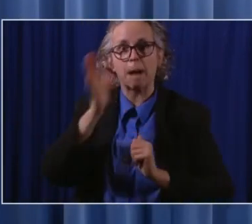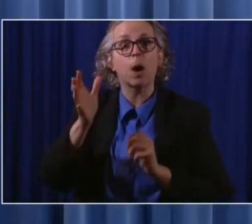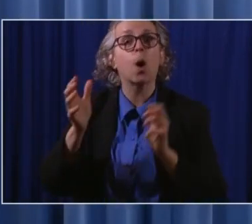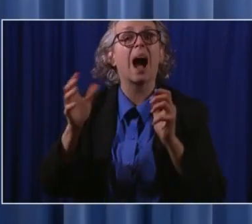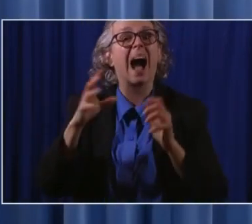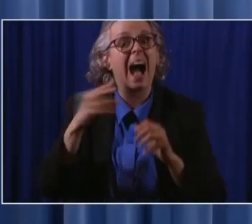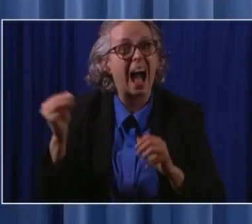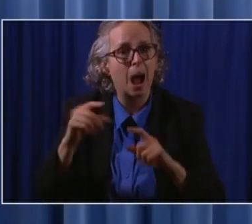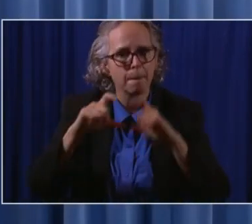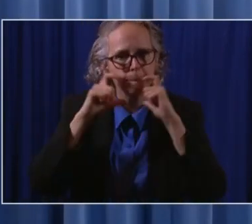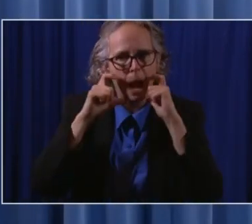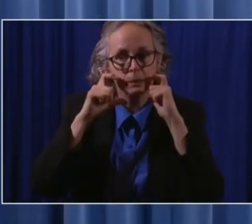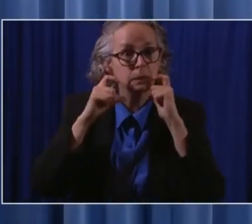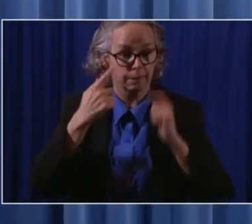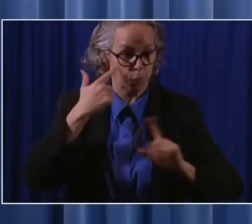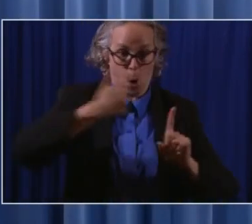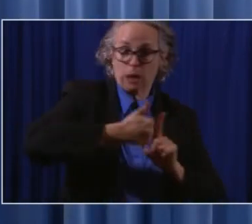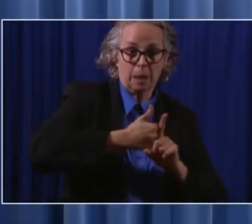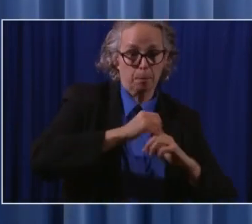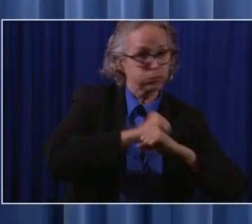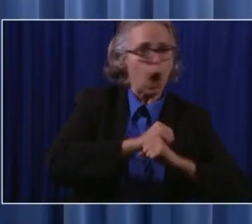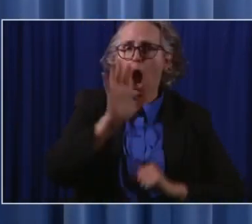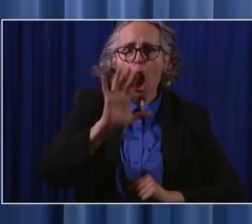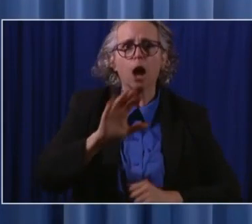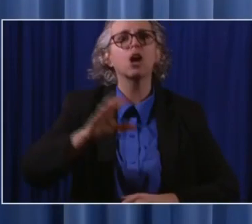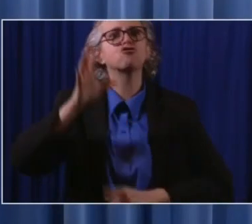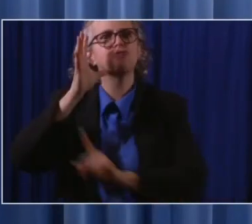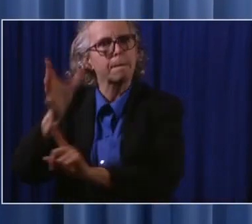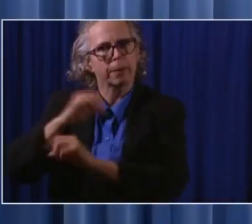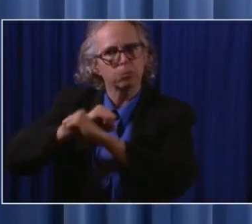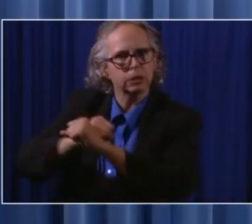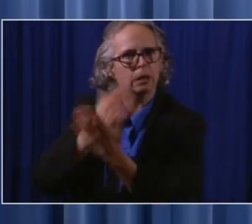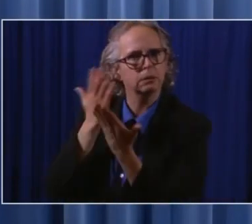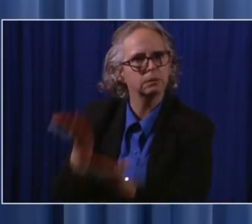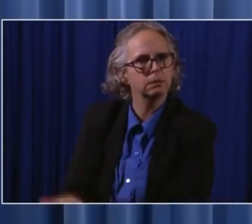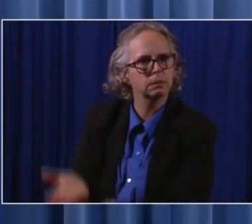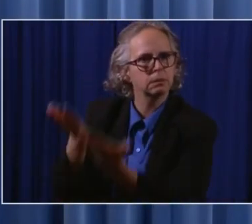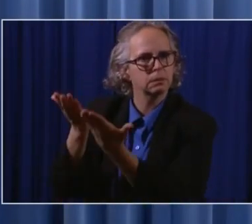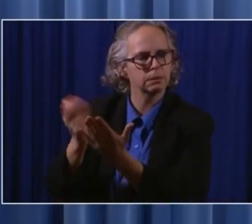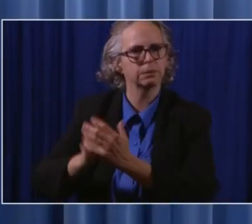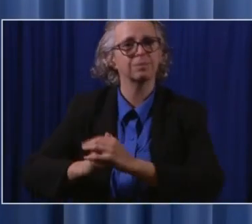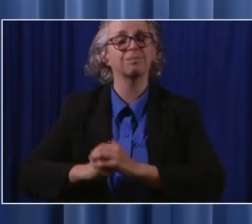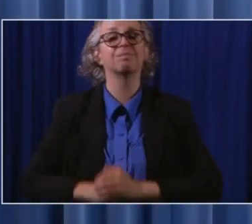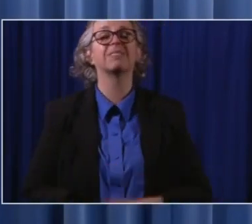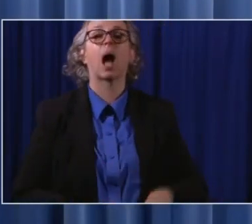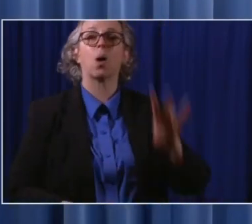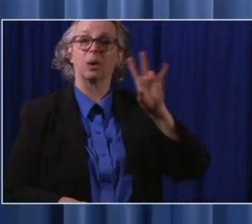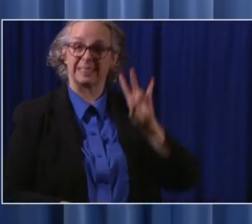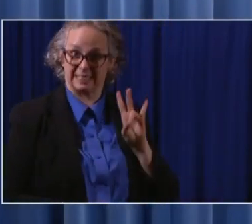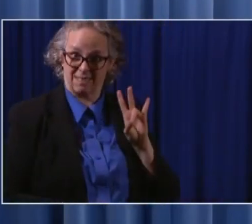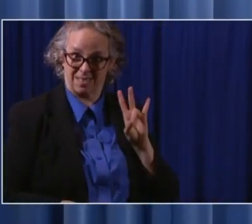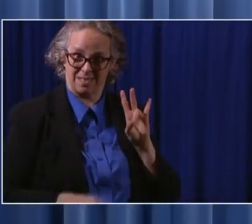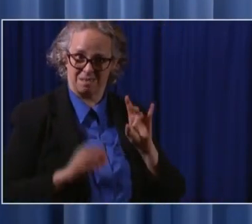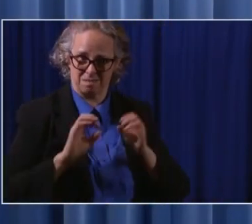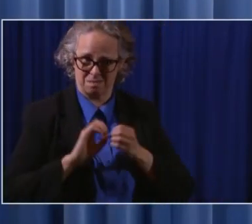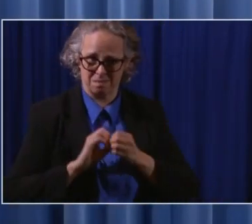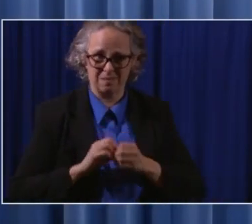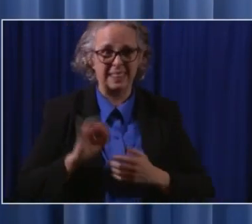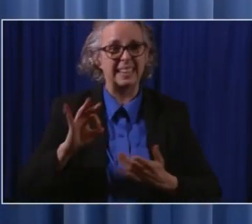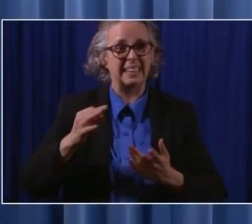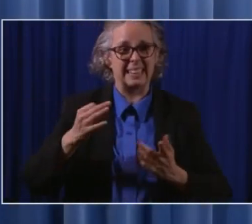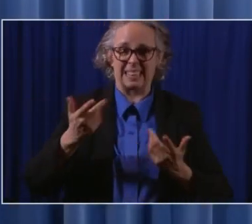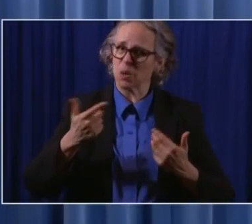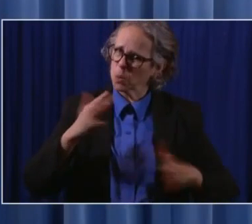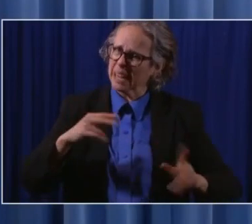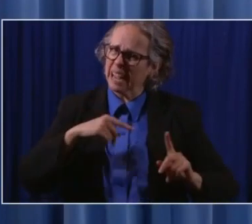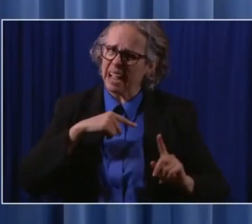thing to do for grandmother is for you to wear a mask and to keep the social distancing. Next, high-risk individuals should take extra precautions to